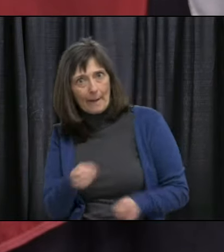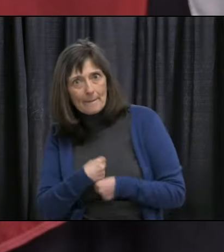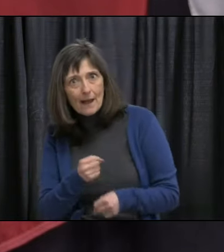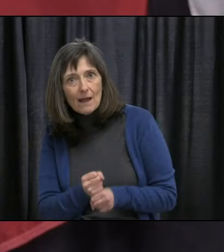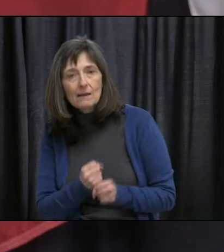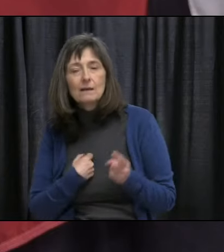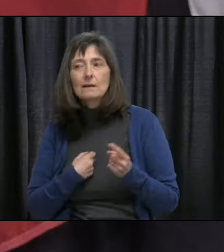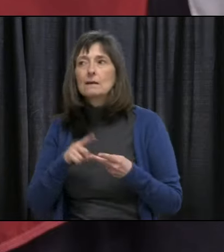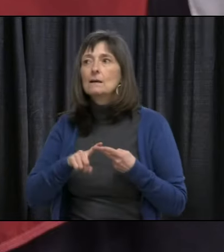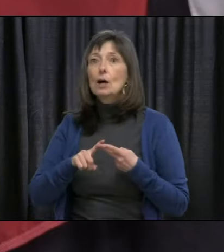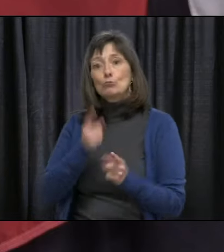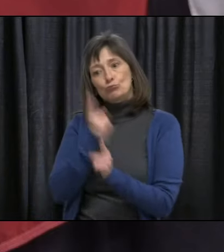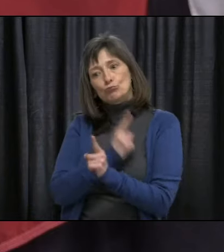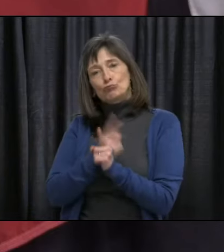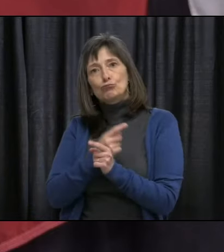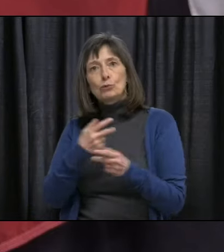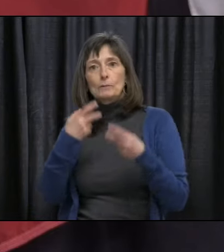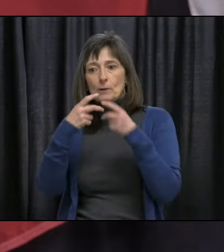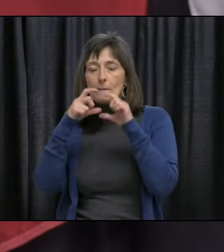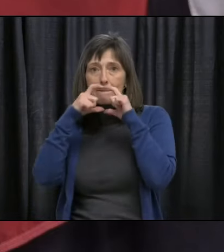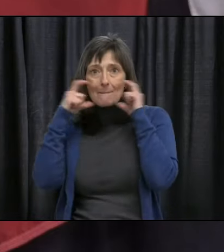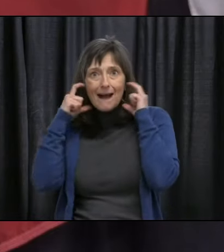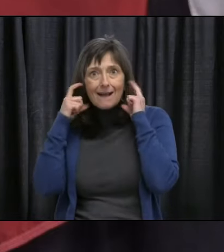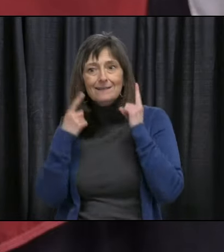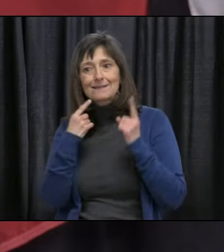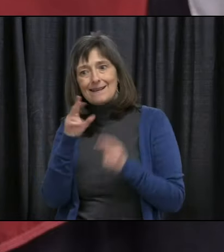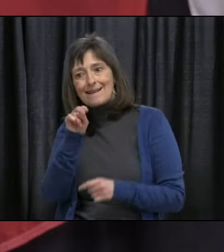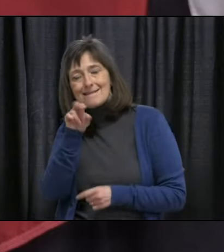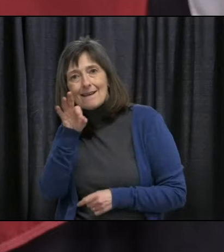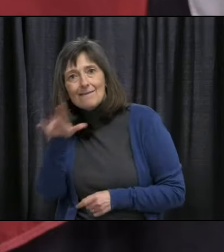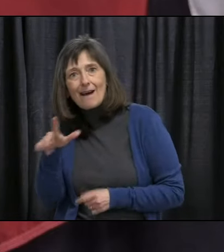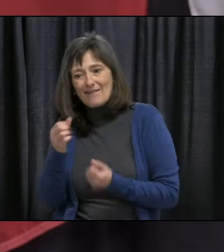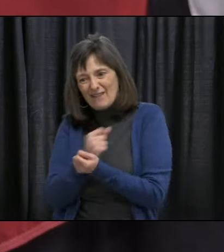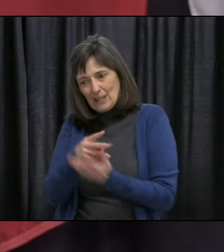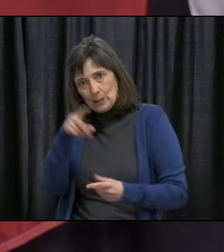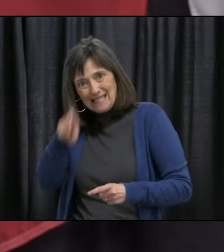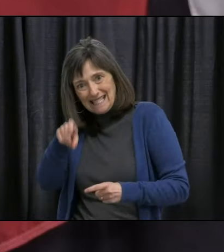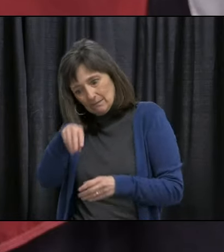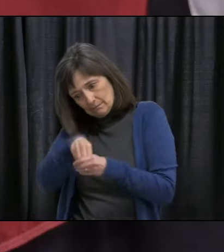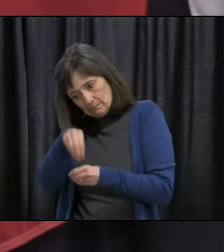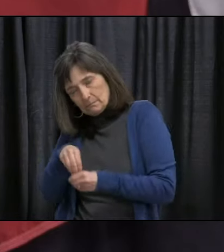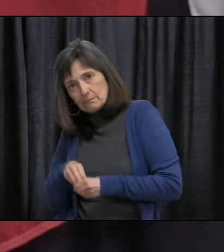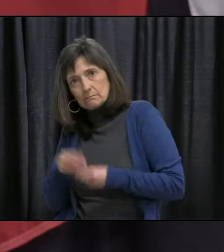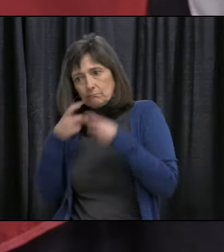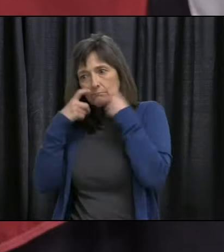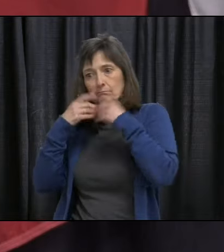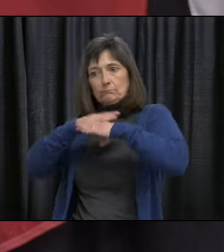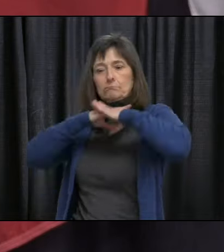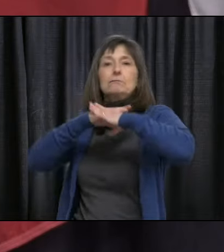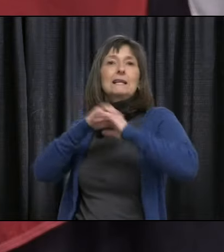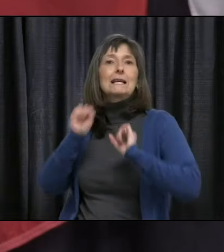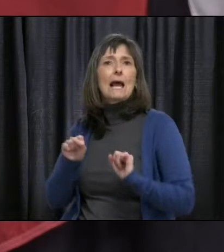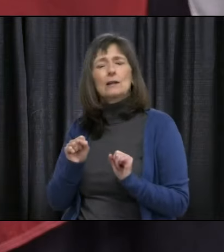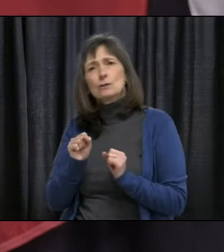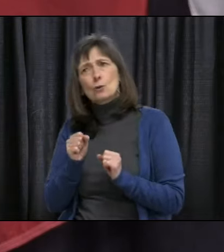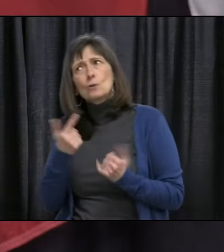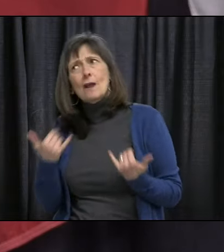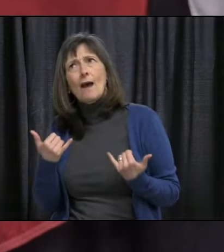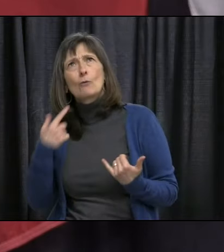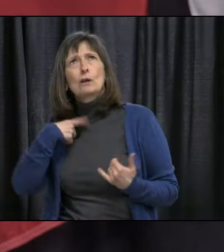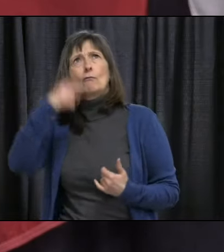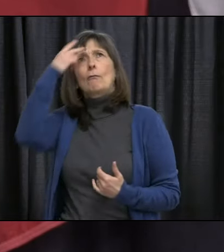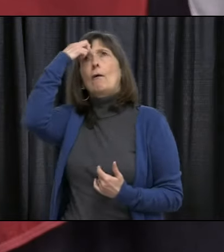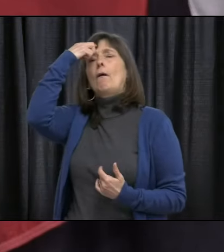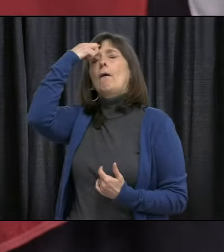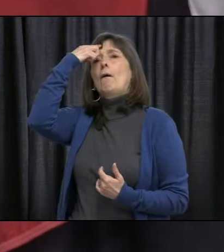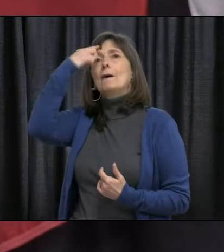sure N95s and material that will go into those masks, the protective equipment that would be required. So I think as we come through this